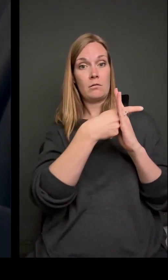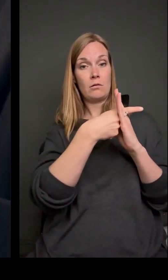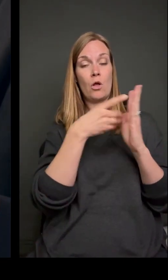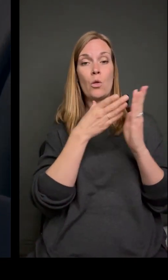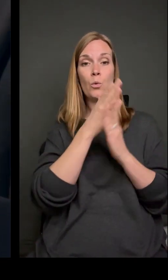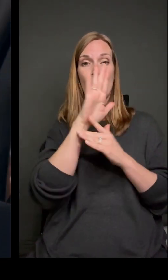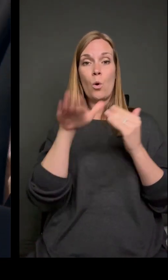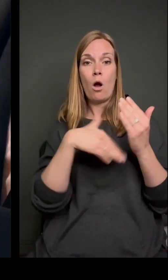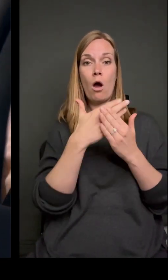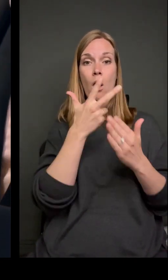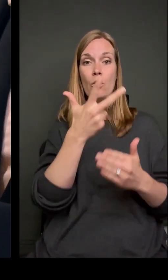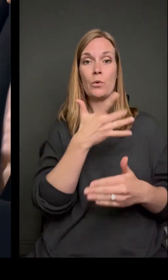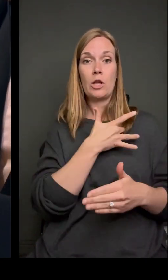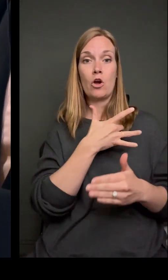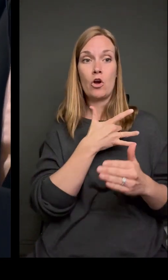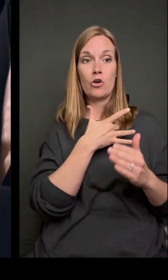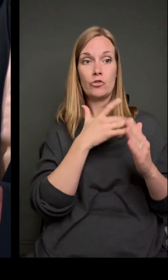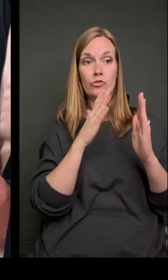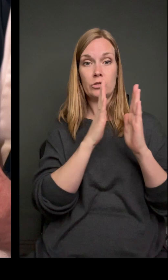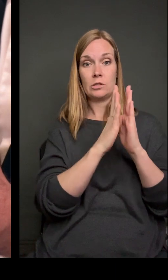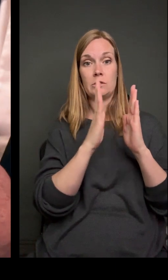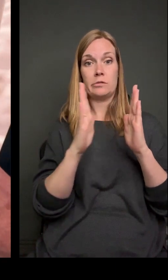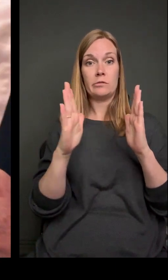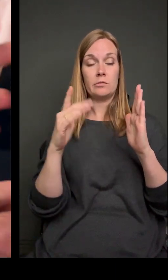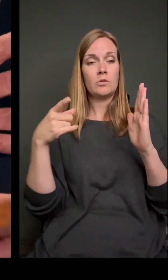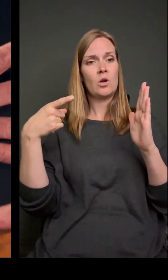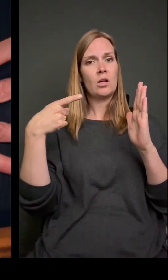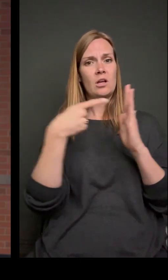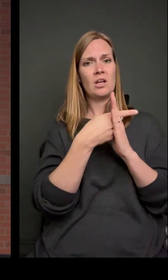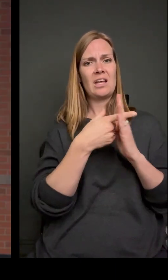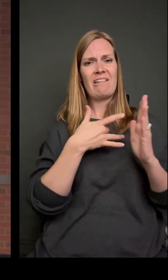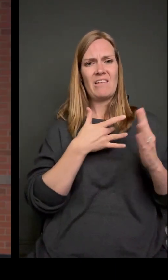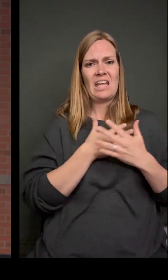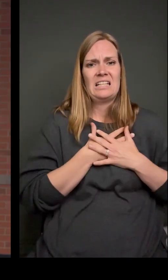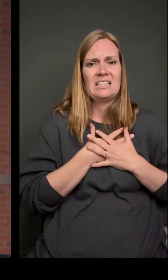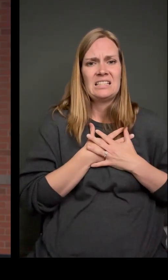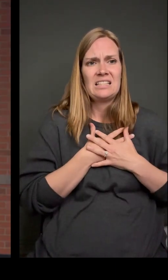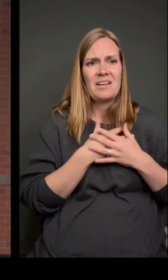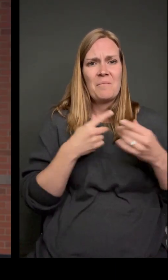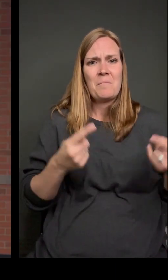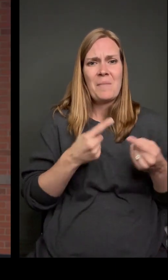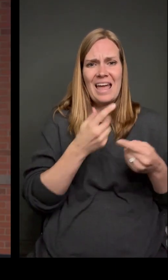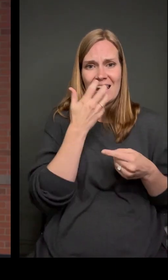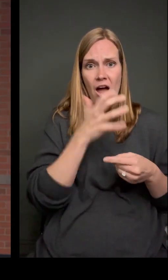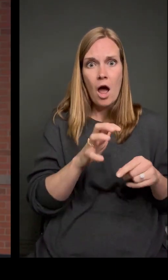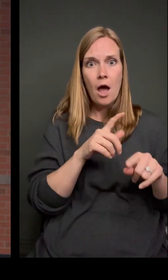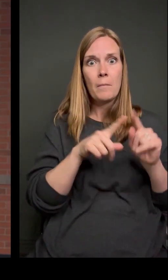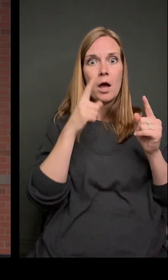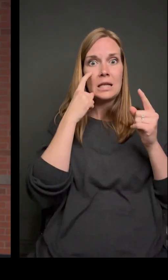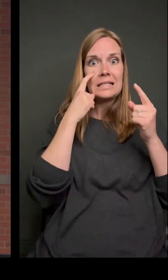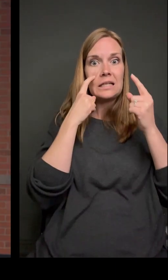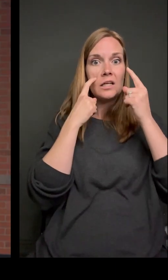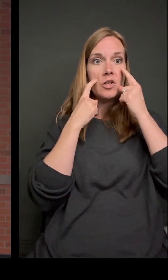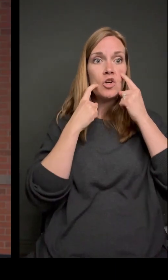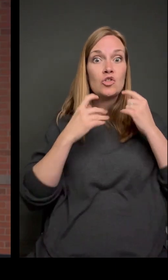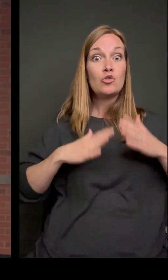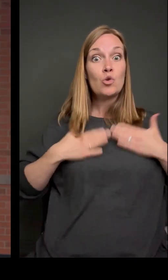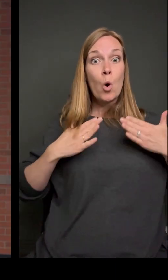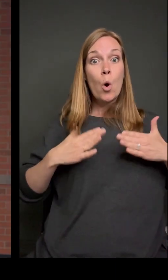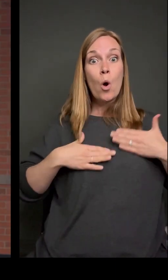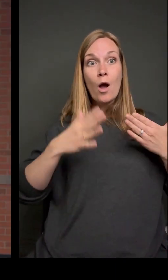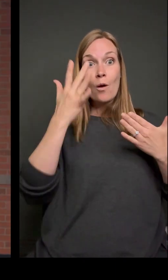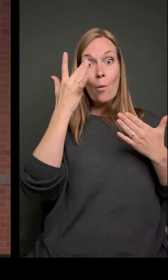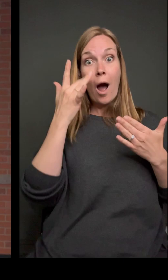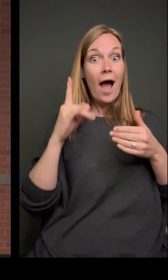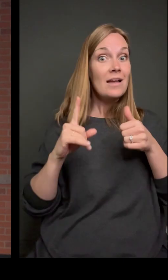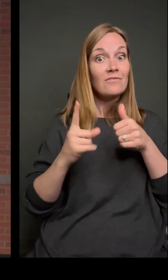all 3 hearts. And as it passed through the miser's heart, he felt a sharp, hot pain in his chest, but it was tears of joy that ran down his cheeks at first, because